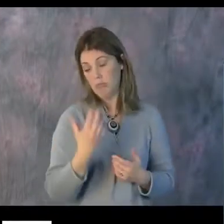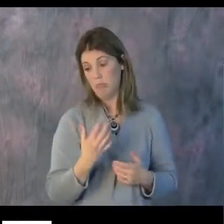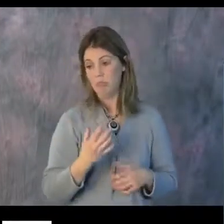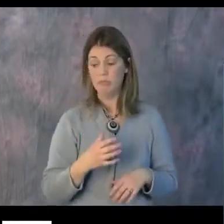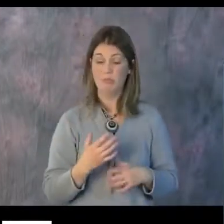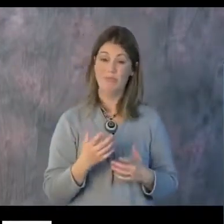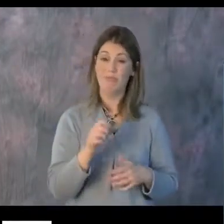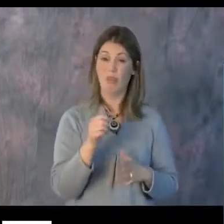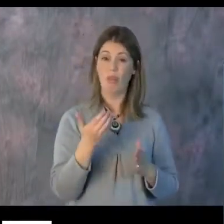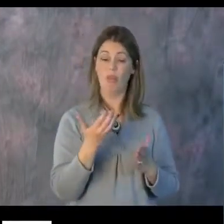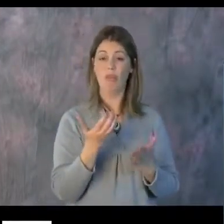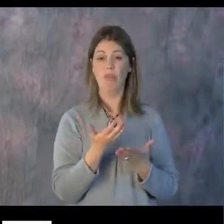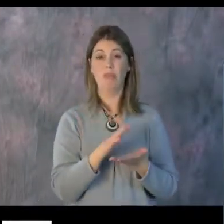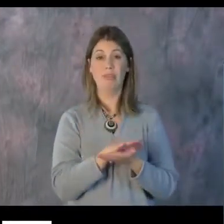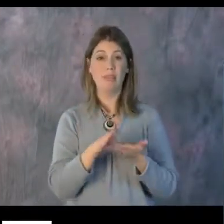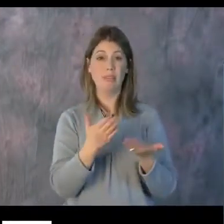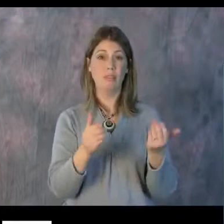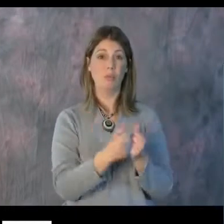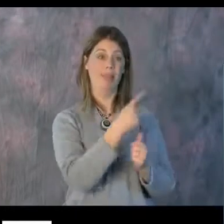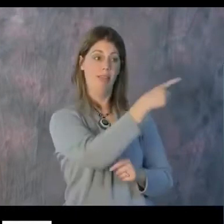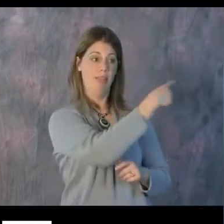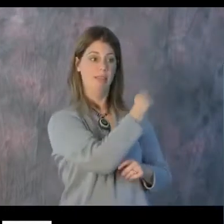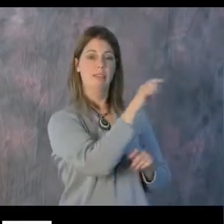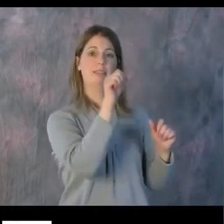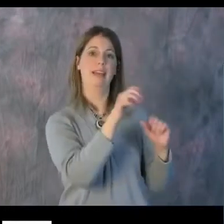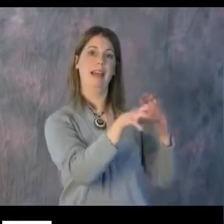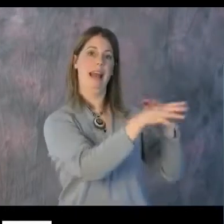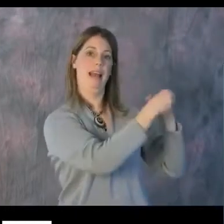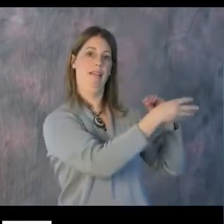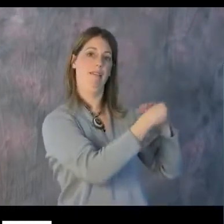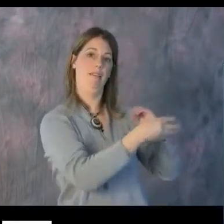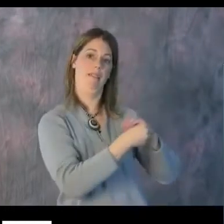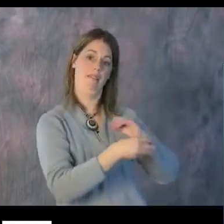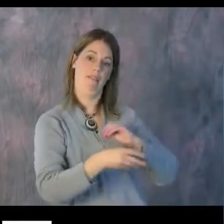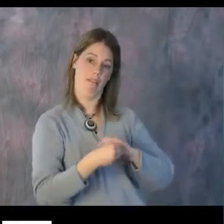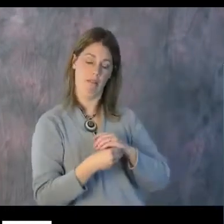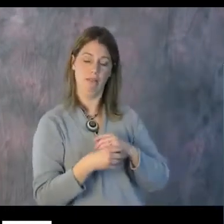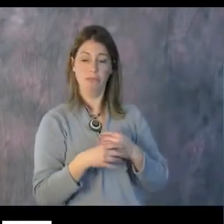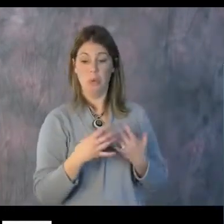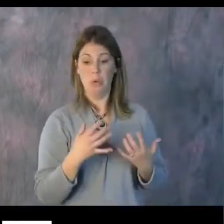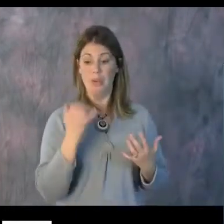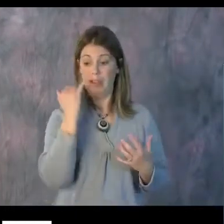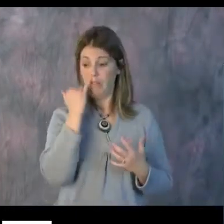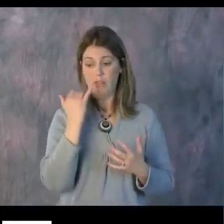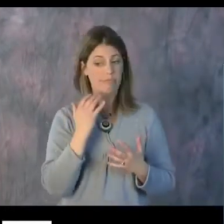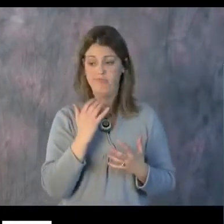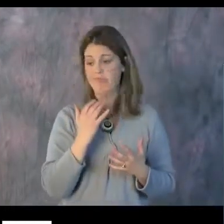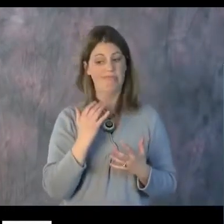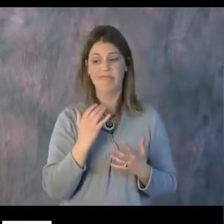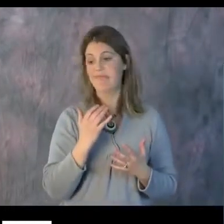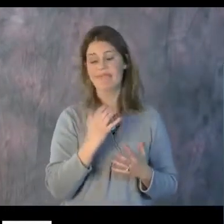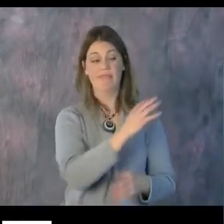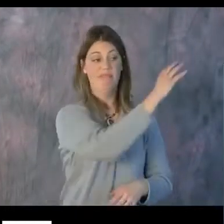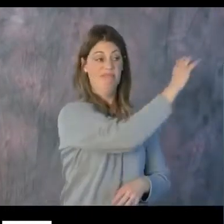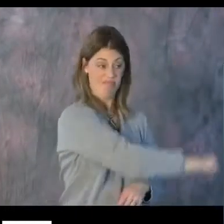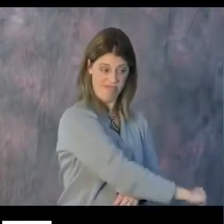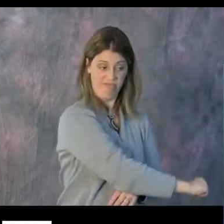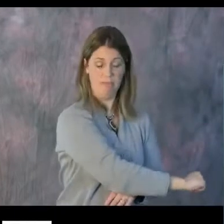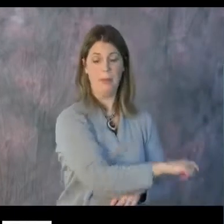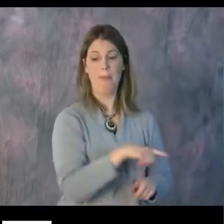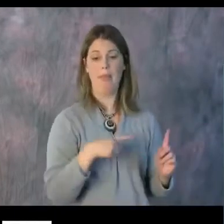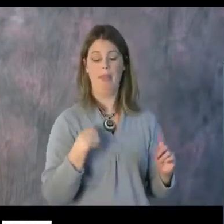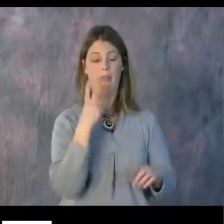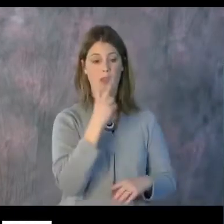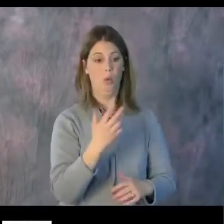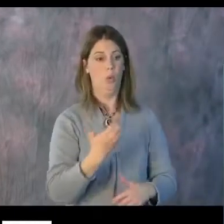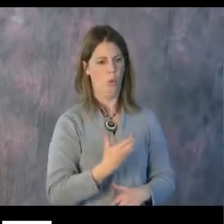just an H or something like that, it means you can go. So it's a nice visual way that they can add to that. And